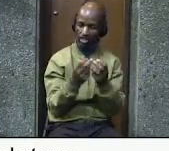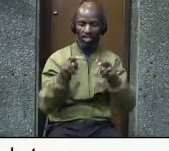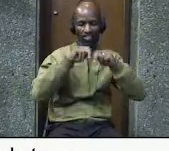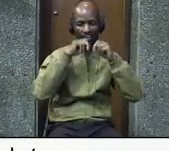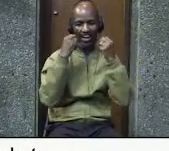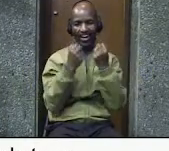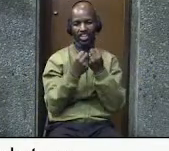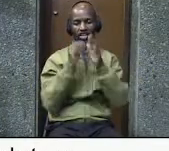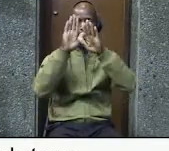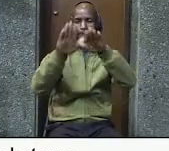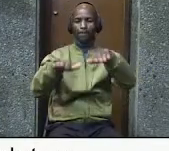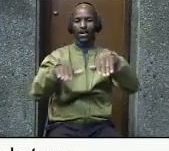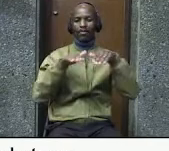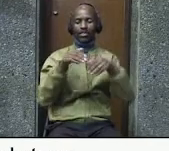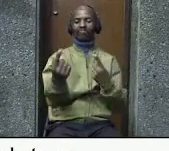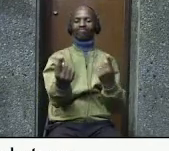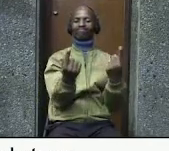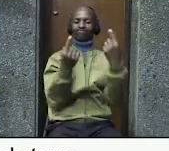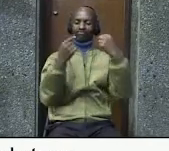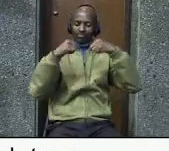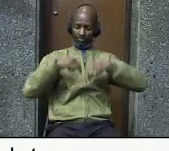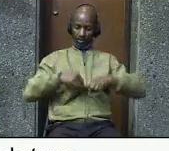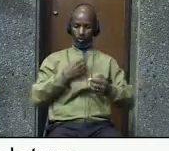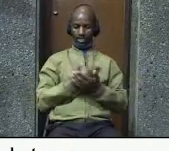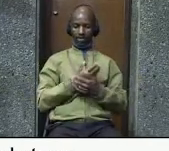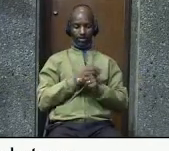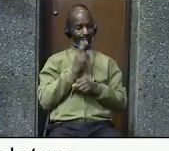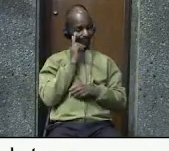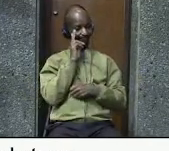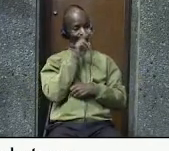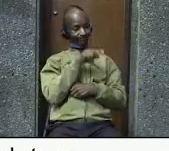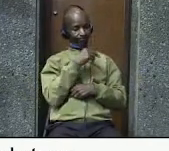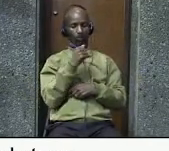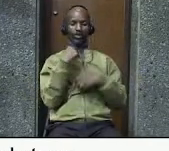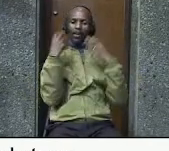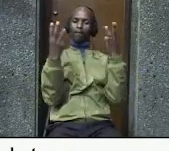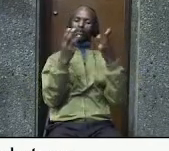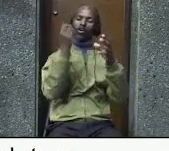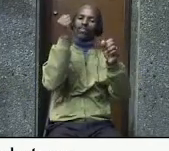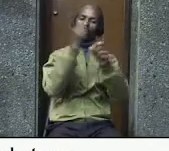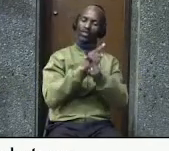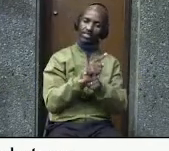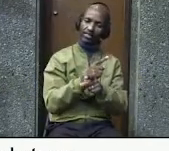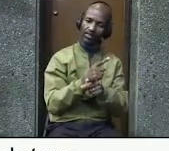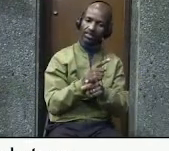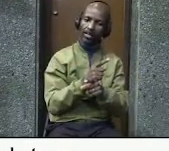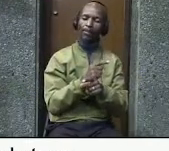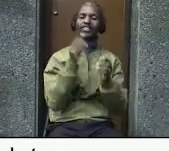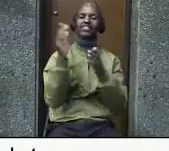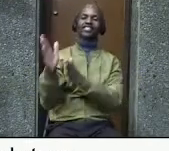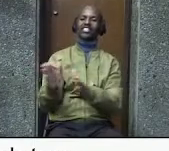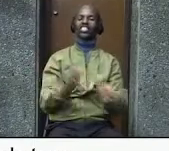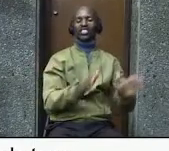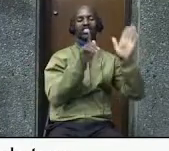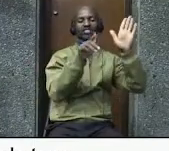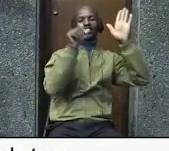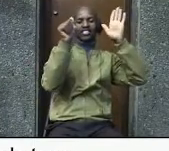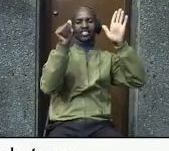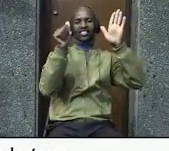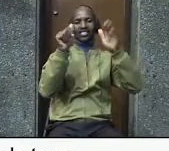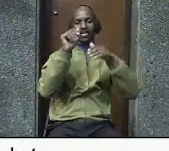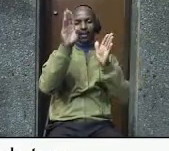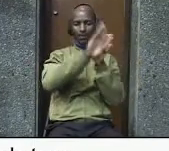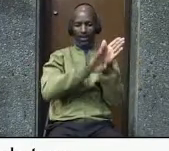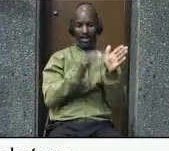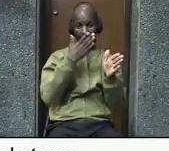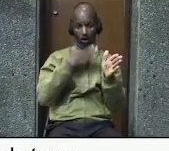from national parliament to us so that we can solicit the views of the people of Gauteng, being a Section 76 bill. So I